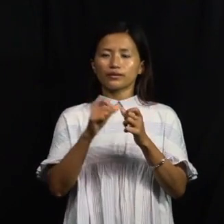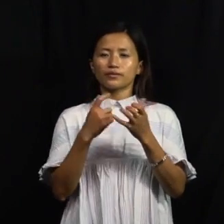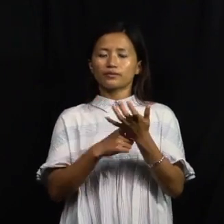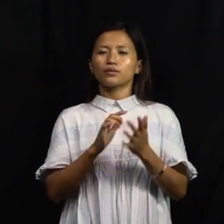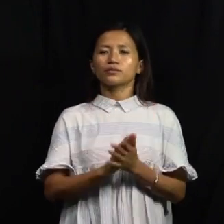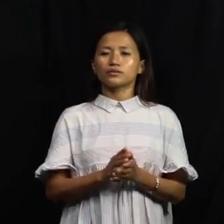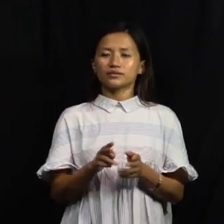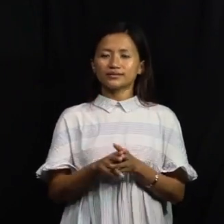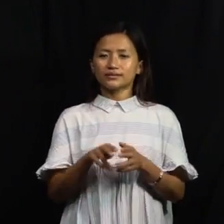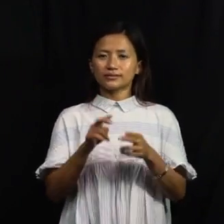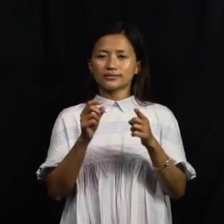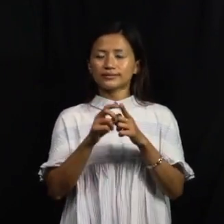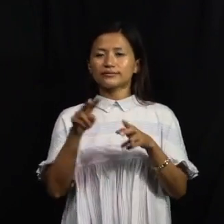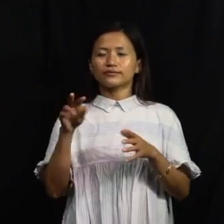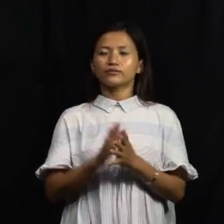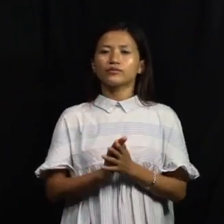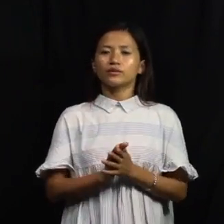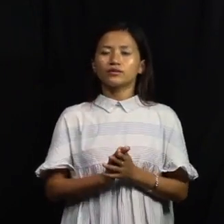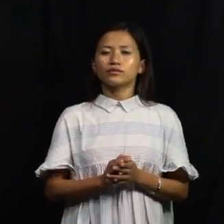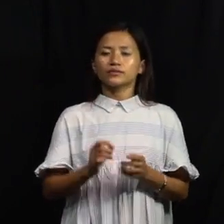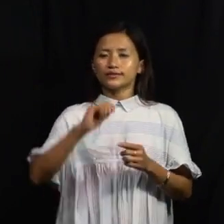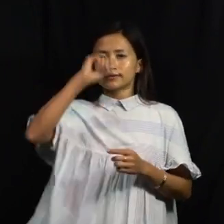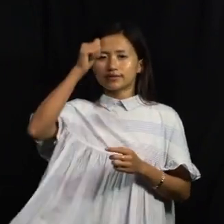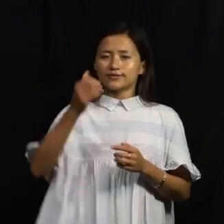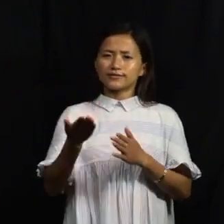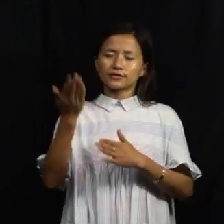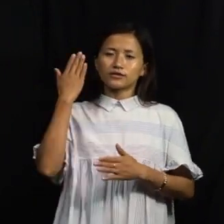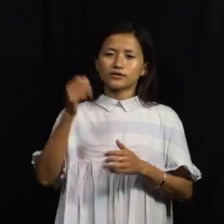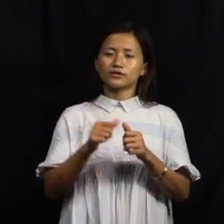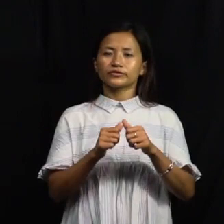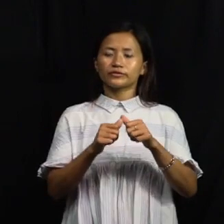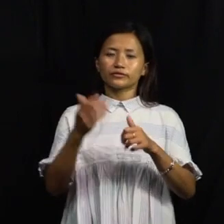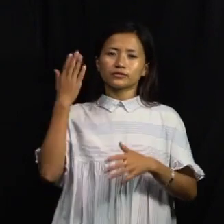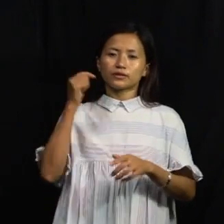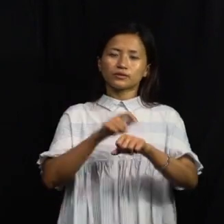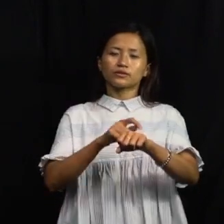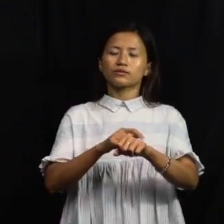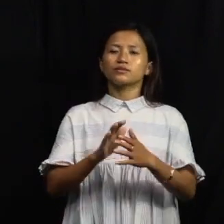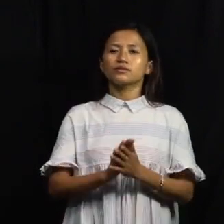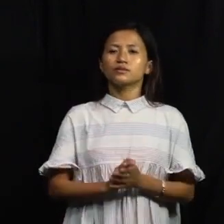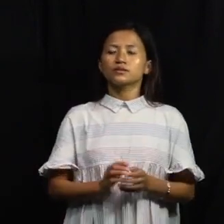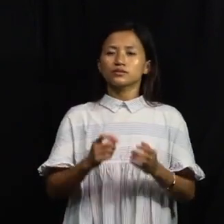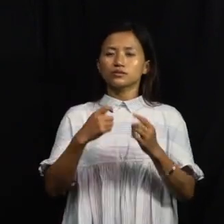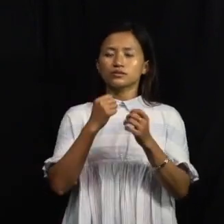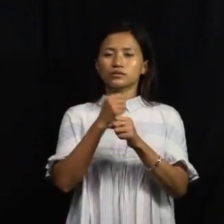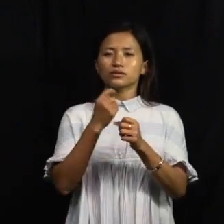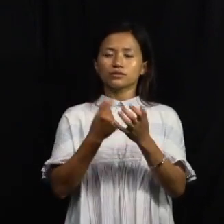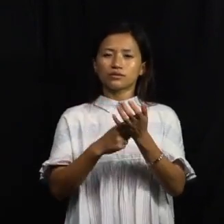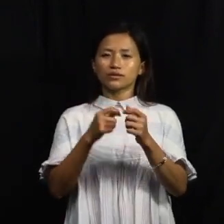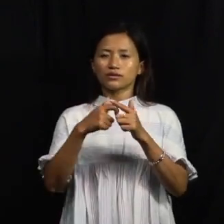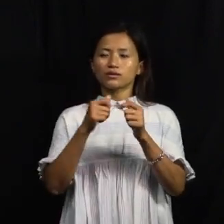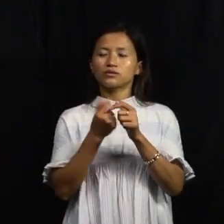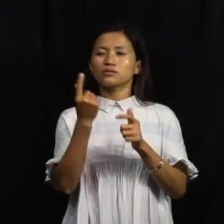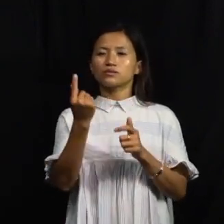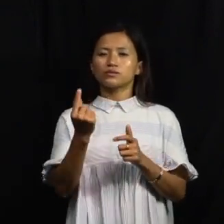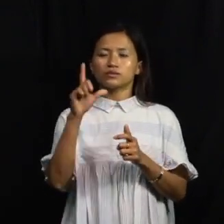from the ancient Indian system of education. During the ancient times, there were the gurukuls, isn't it? The gurukuls were